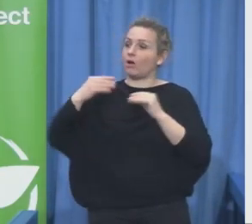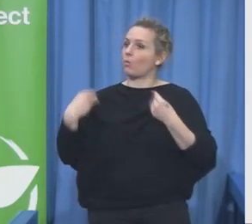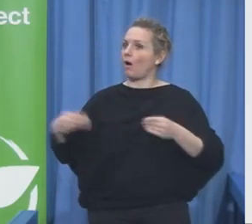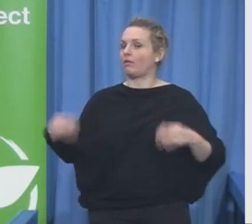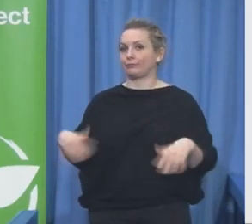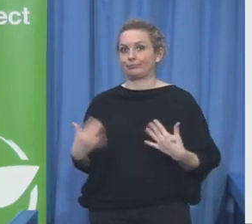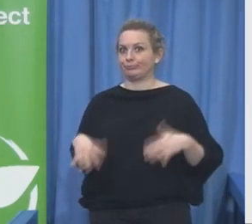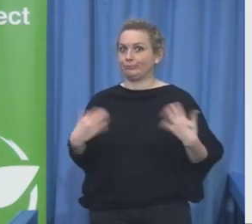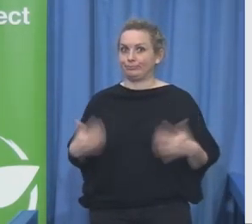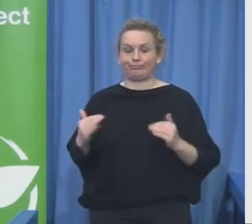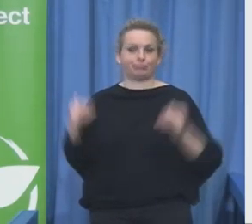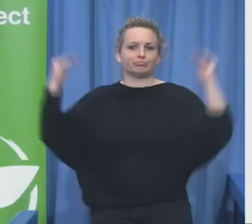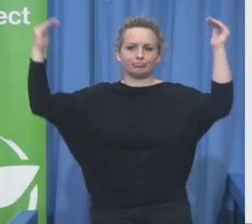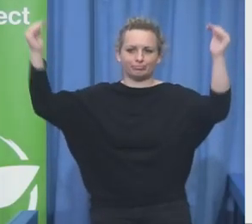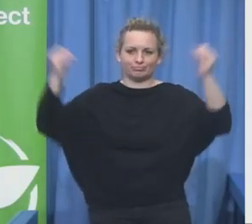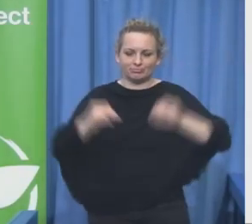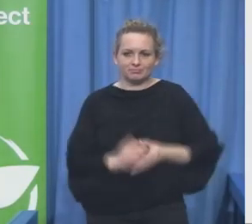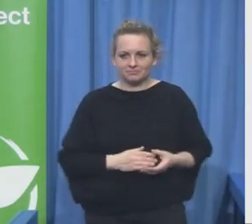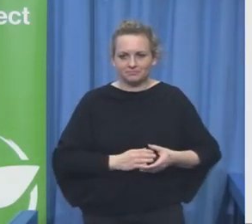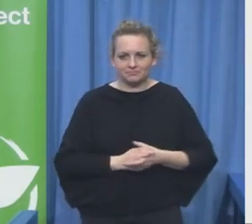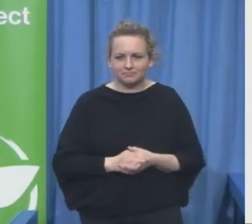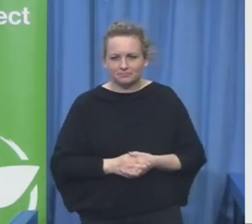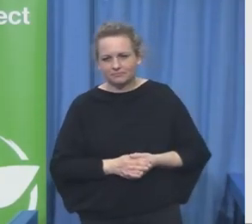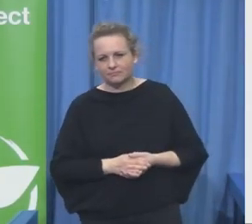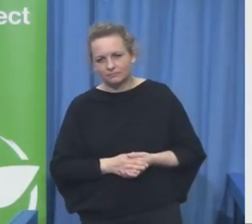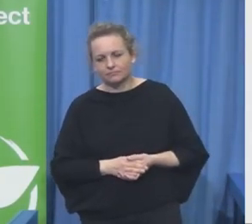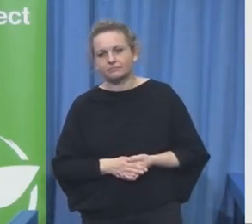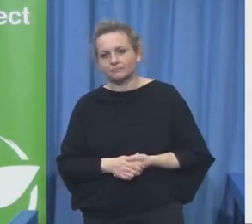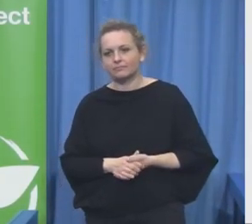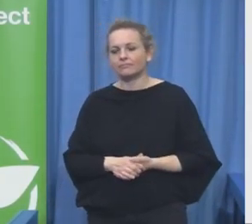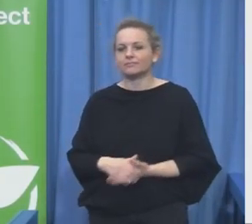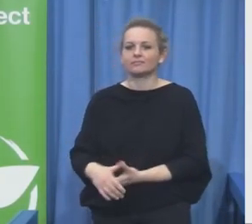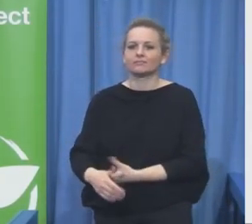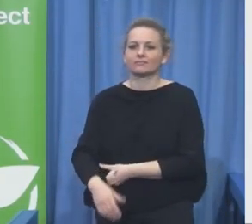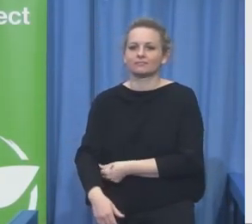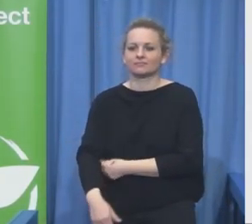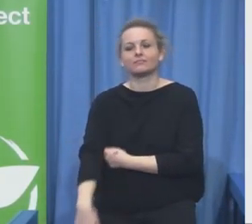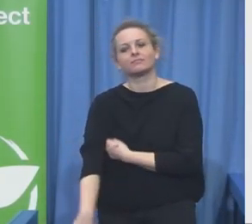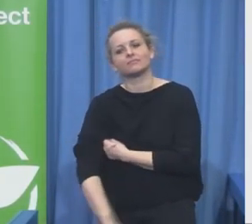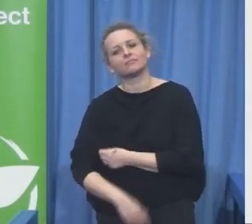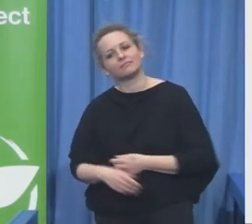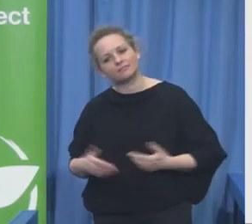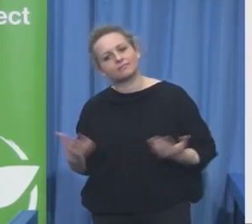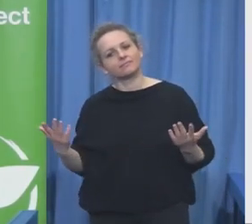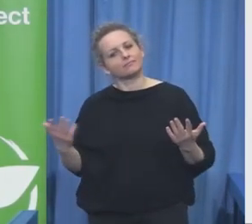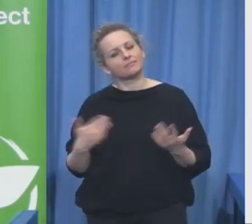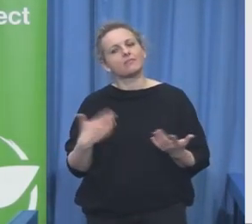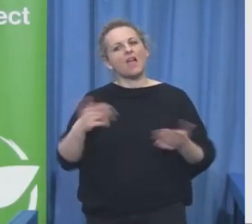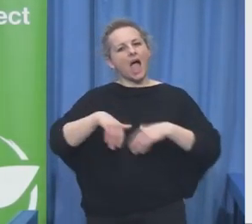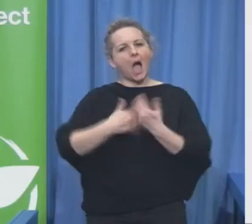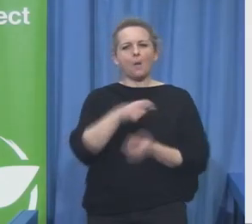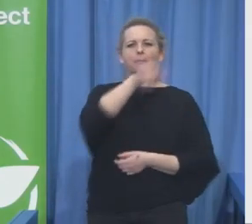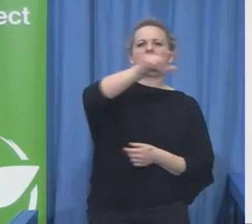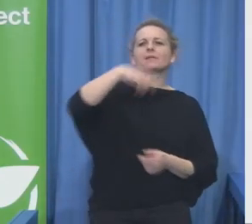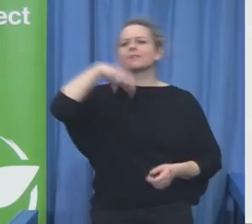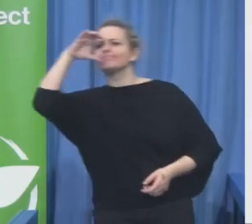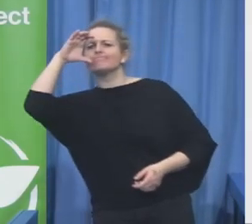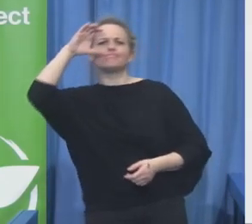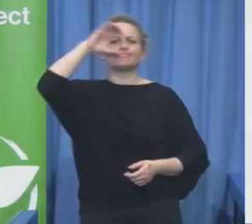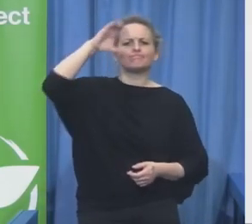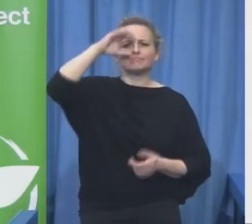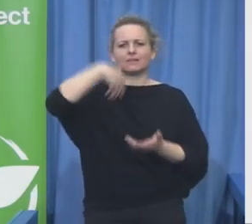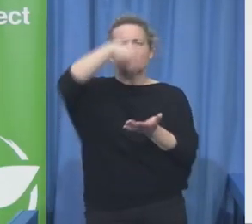I don't want to spend too much time on the recruitment approach, but it's good for us to have a showcase. It's good for us to